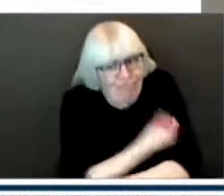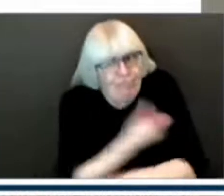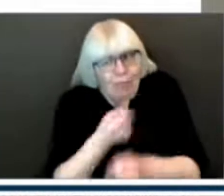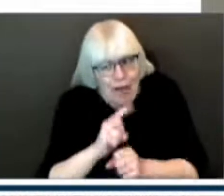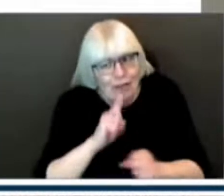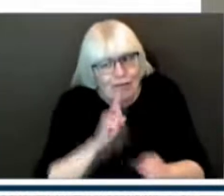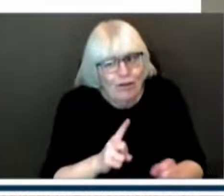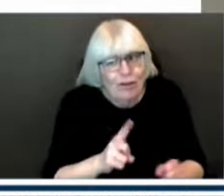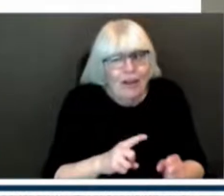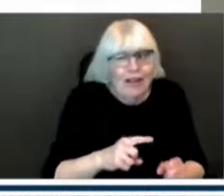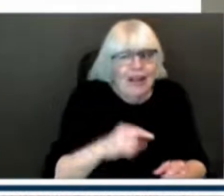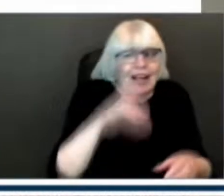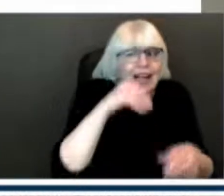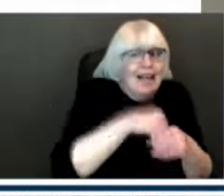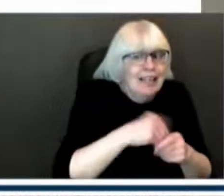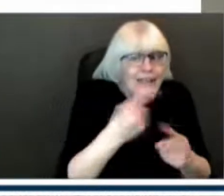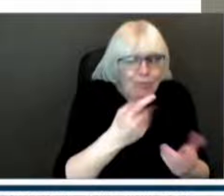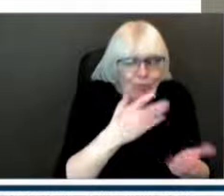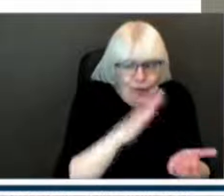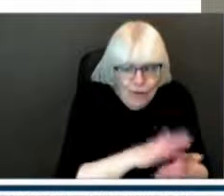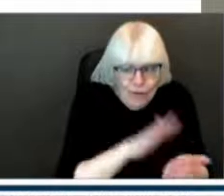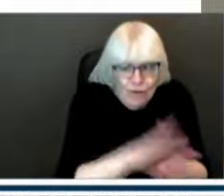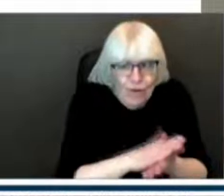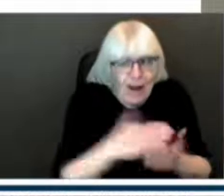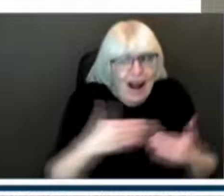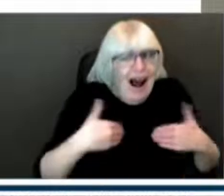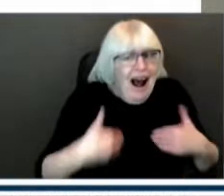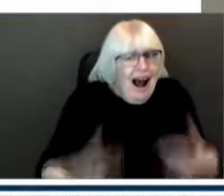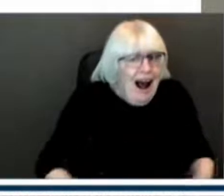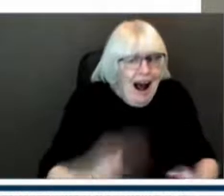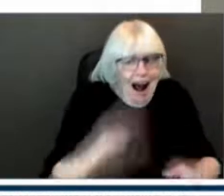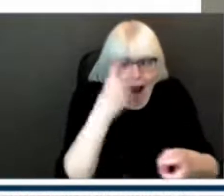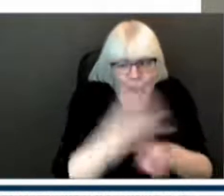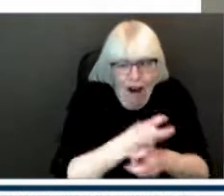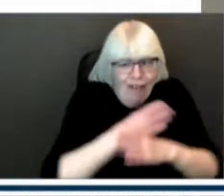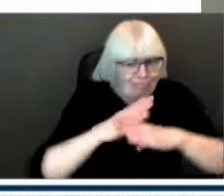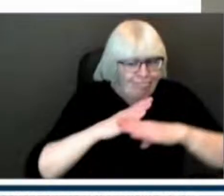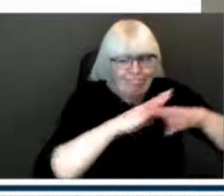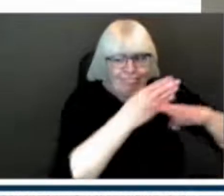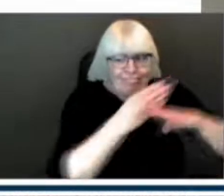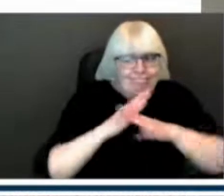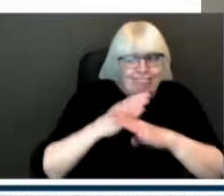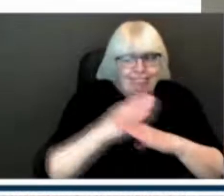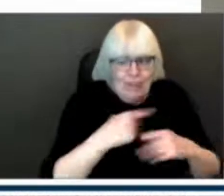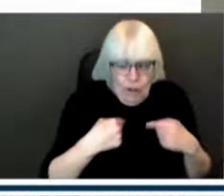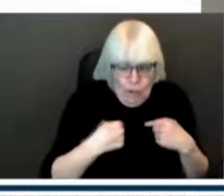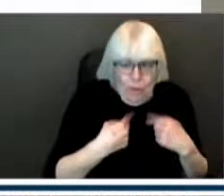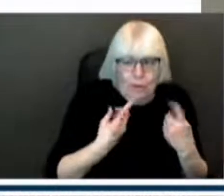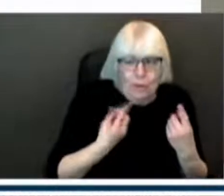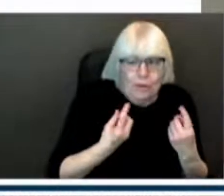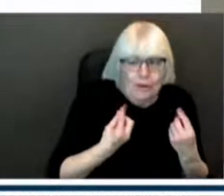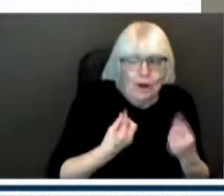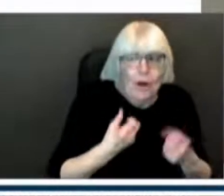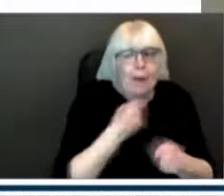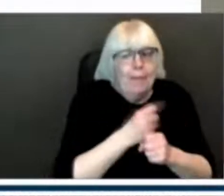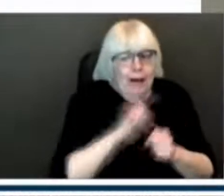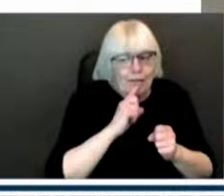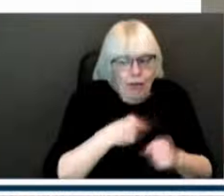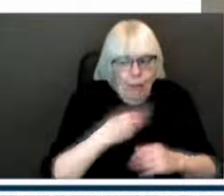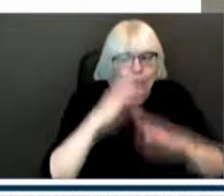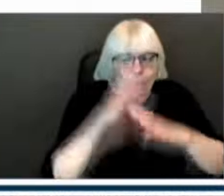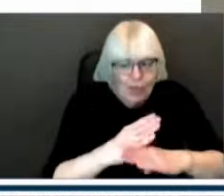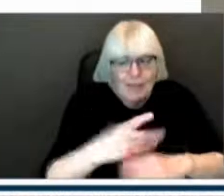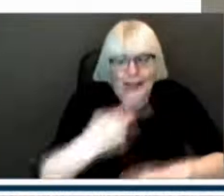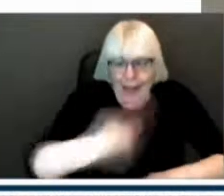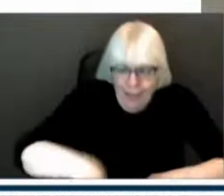are we prepared to do to make sure that they have some layers of protection around them? But I think it's a